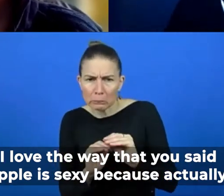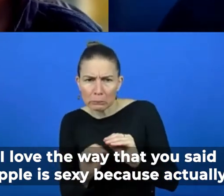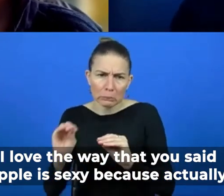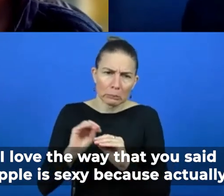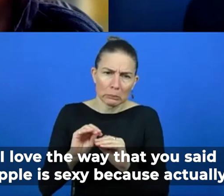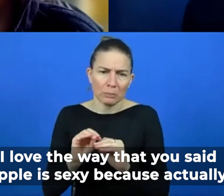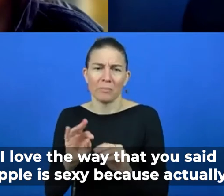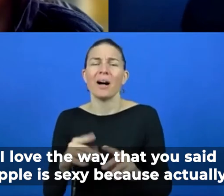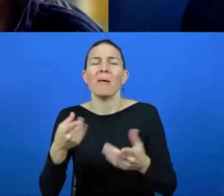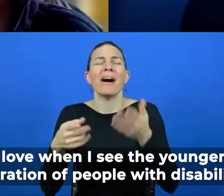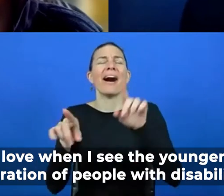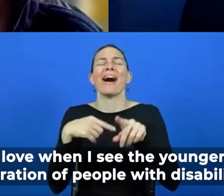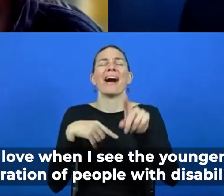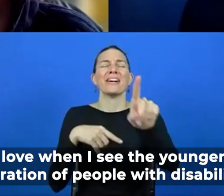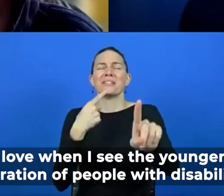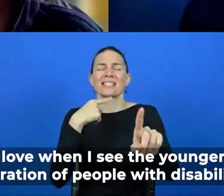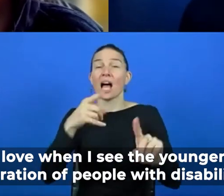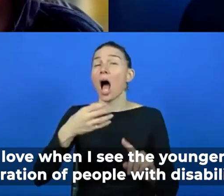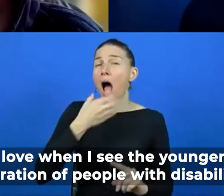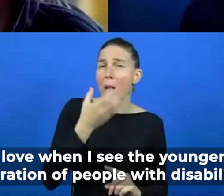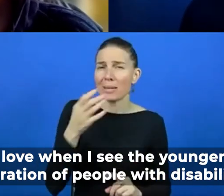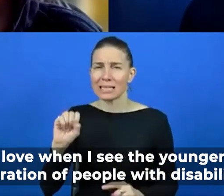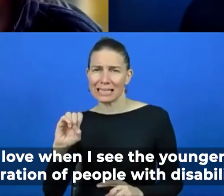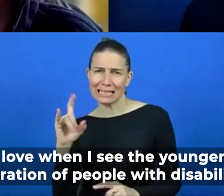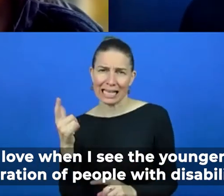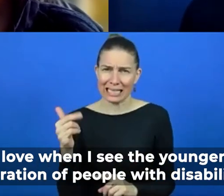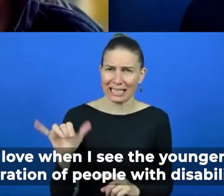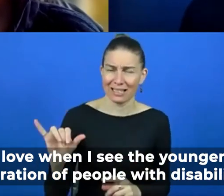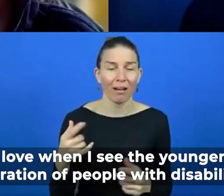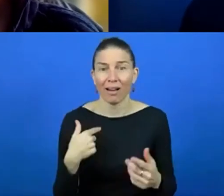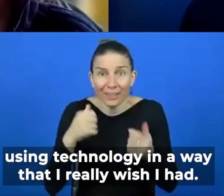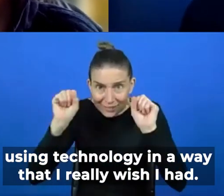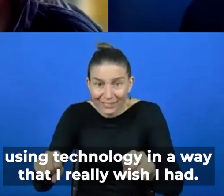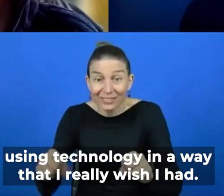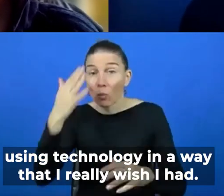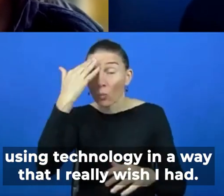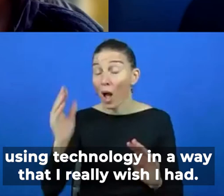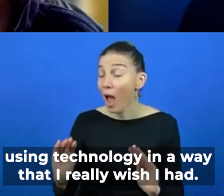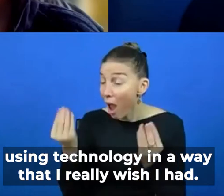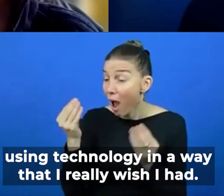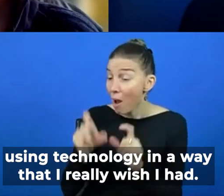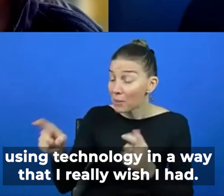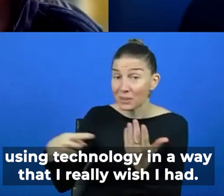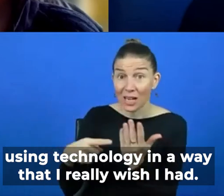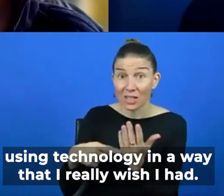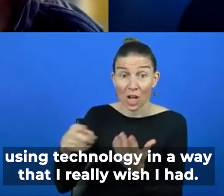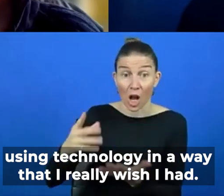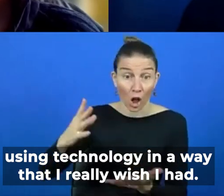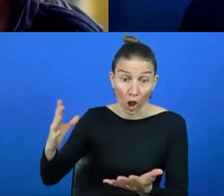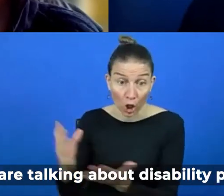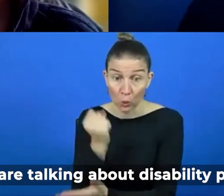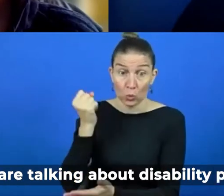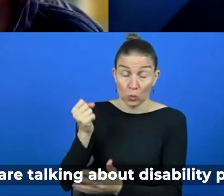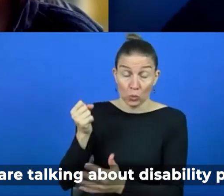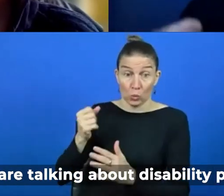know, because actually I love when I see the younger generation of people with disabilities using technology in a way that I really wish I had,